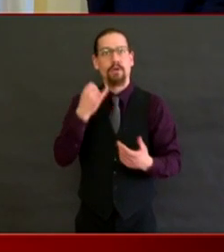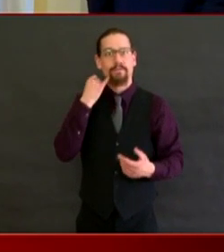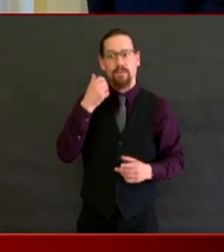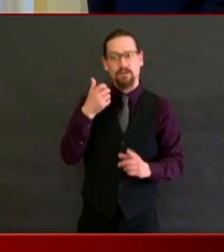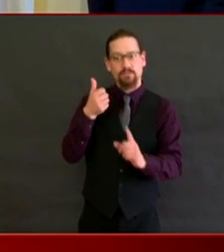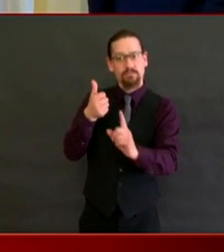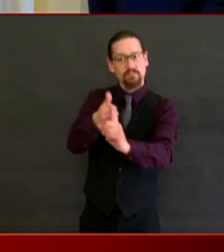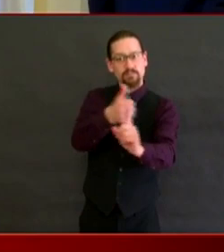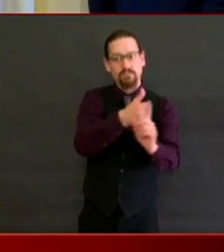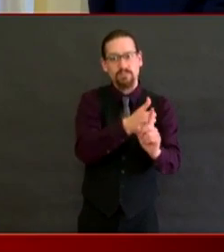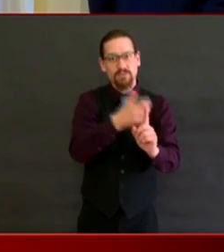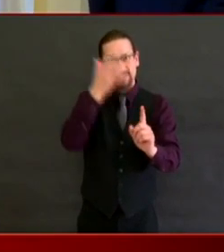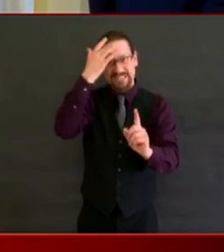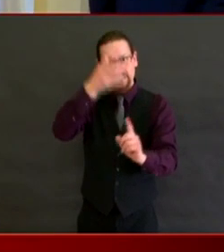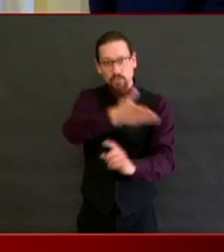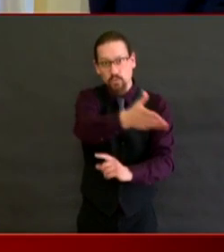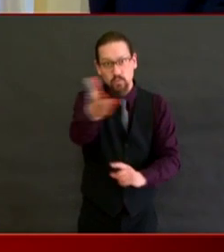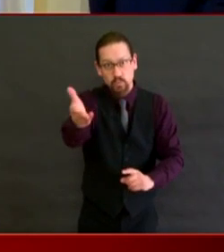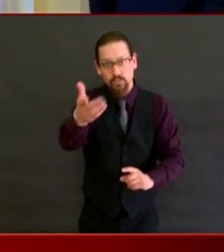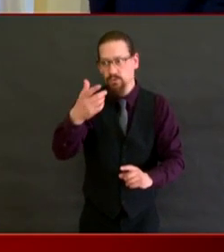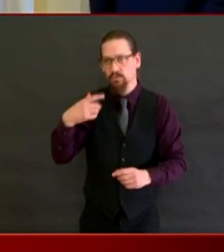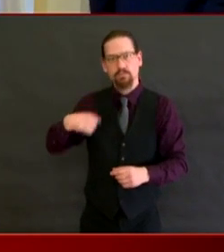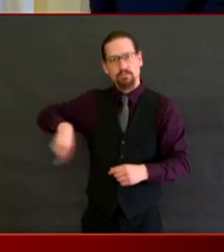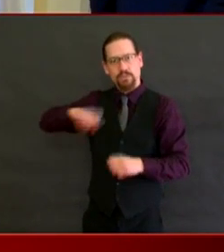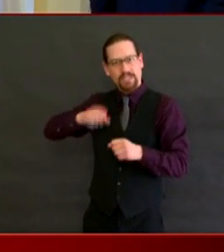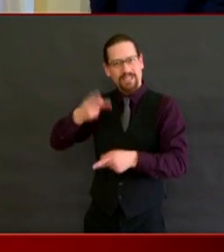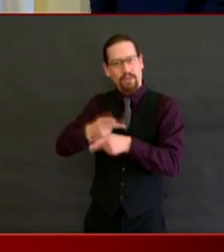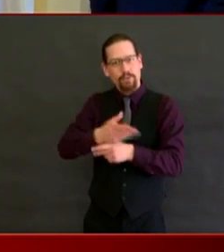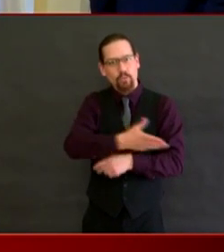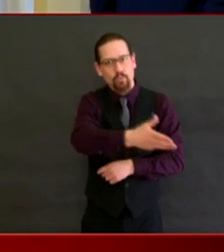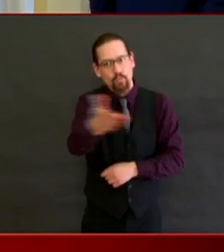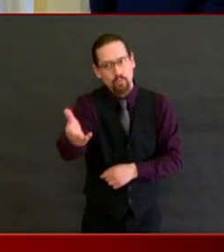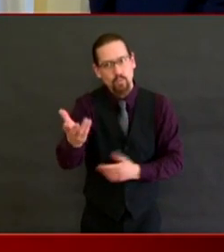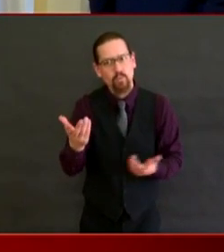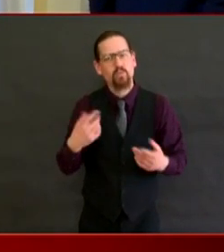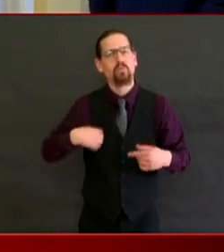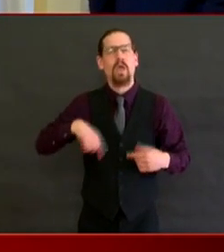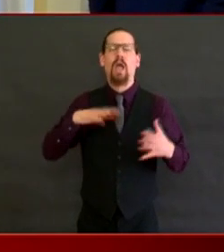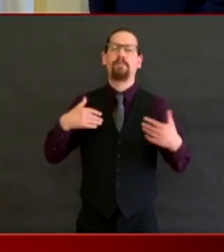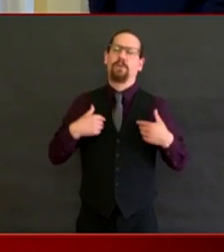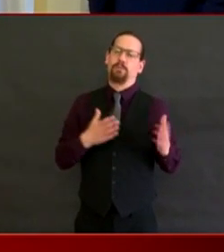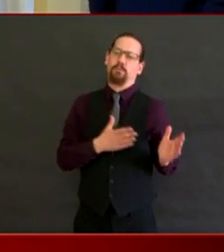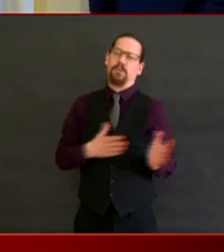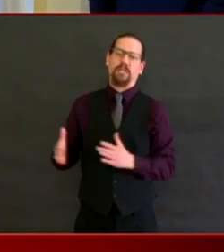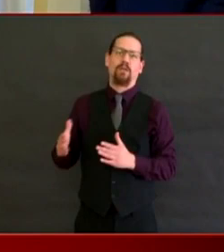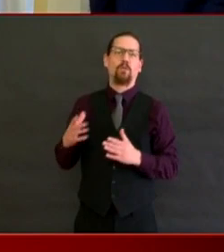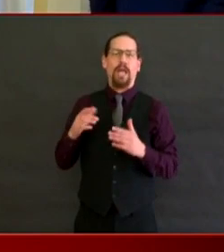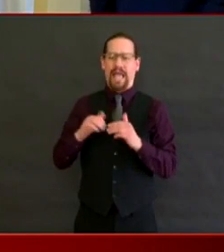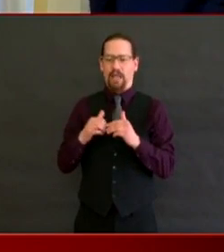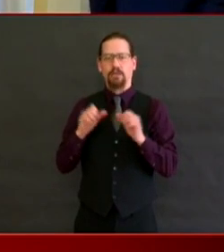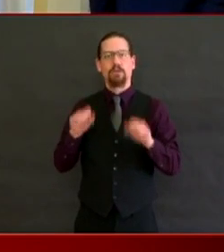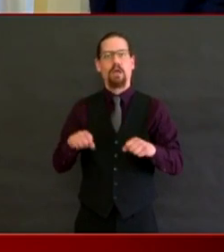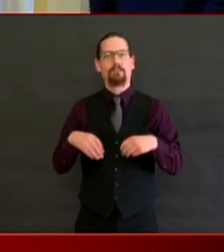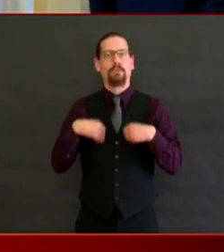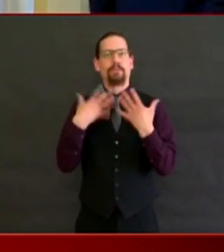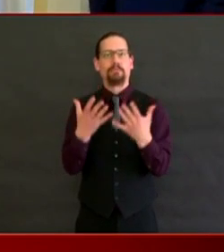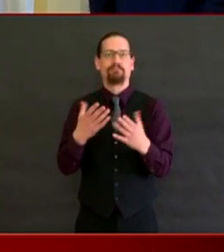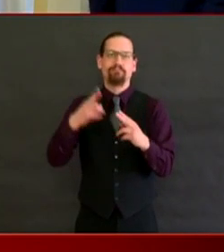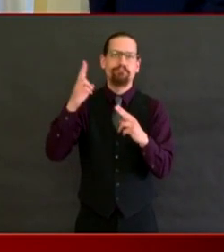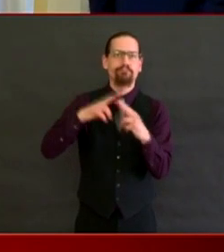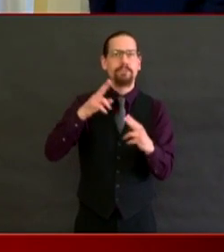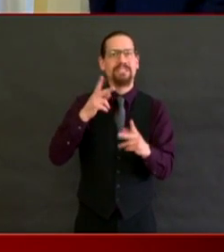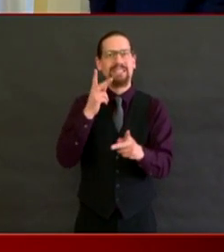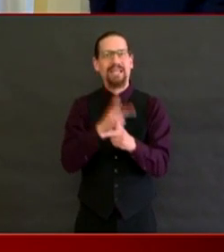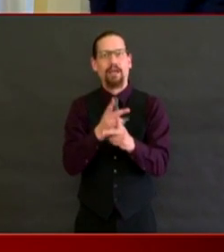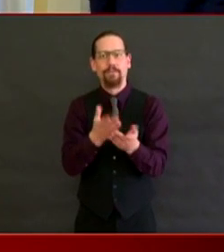you covered. We have a plan to have you covered. It's also very hopeful that most young people and healthy